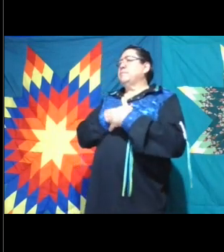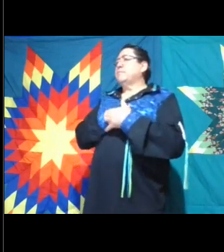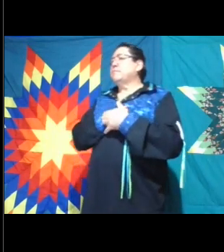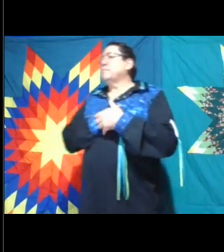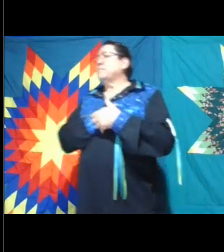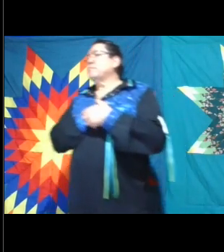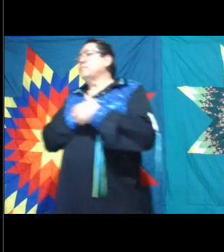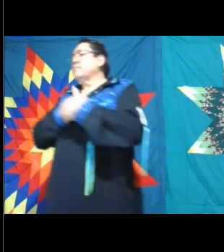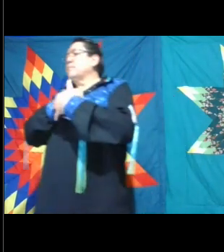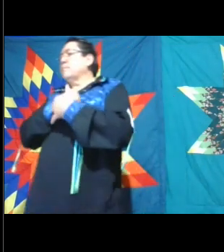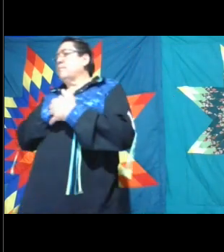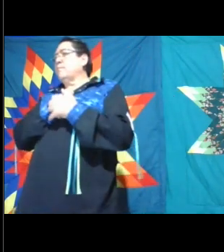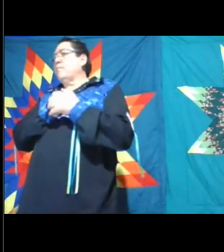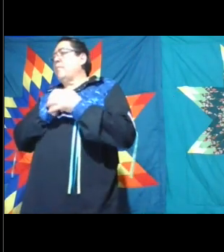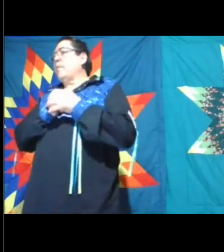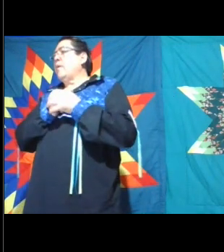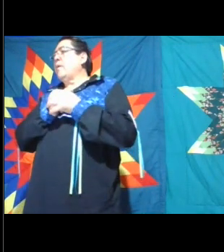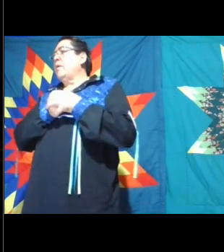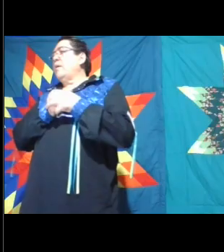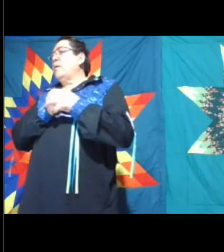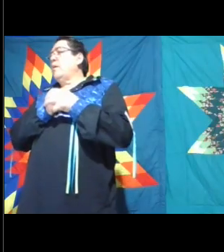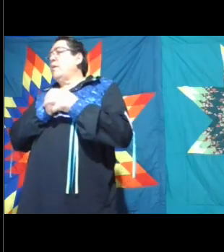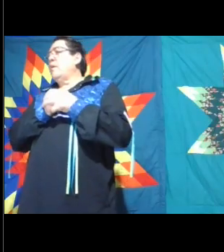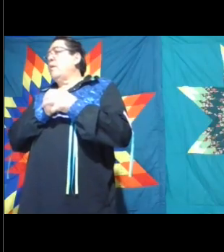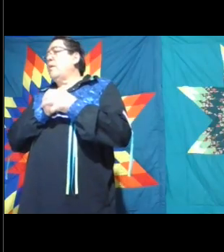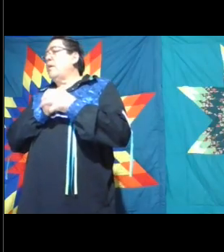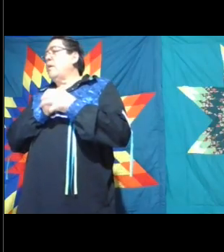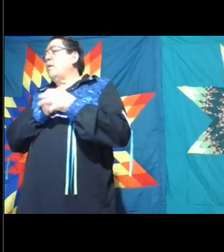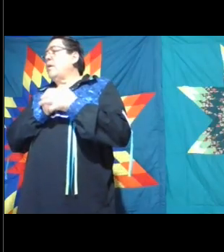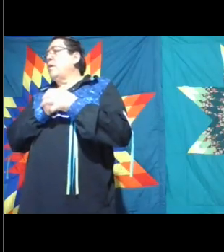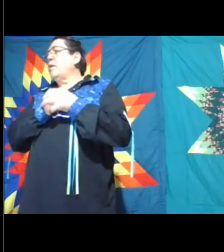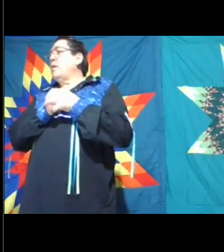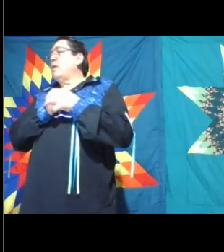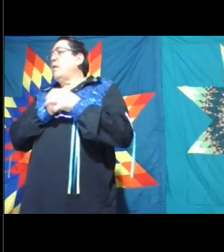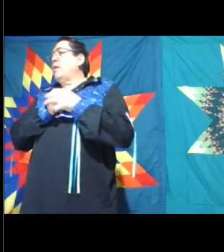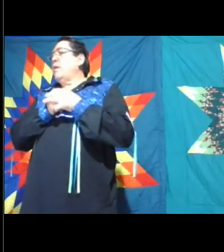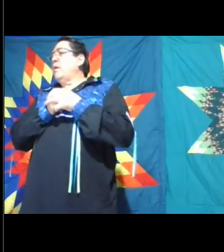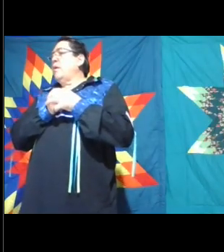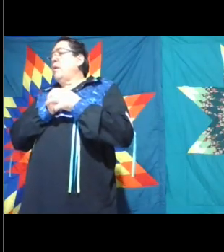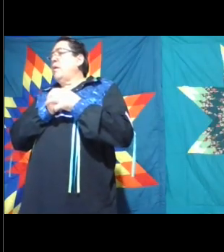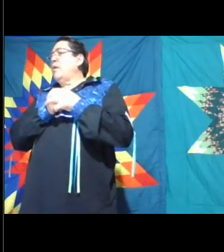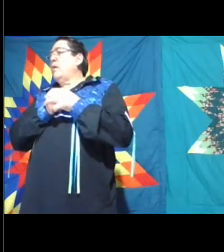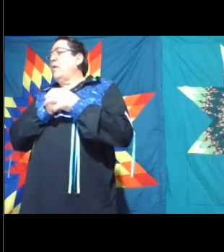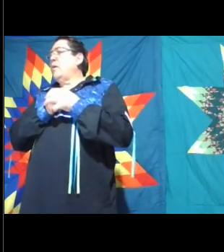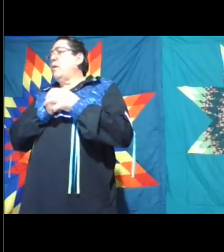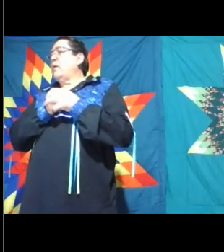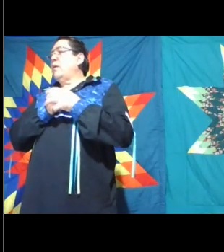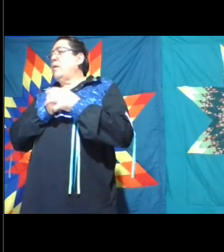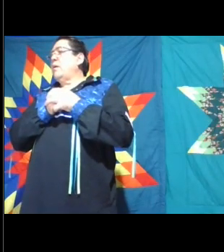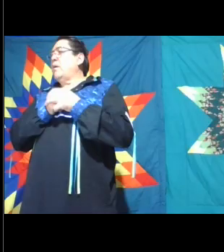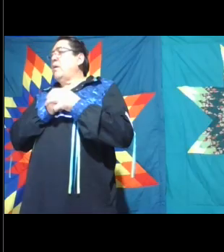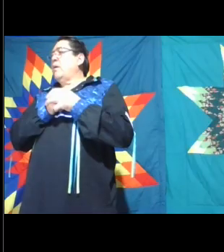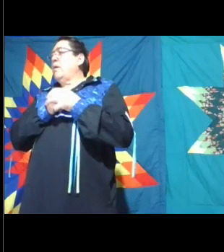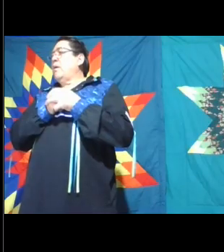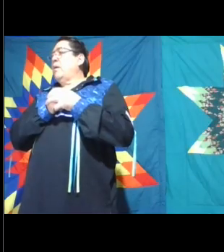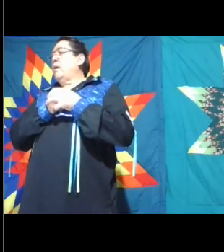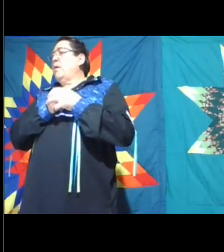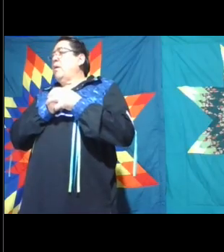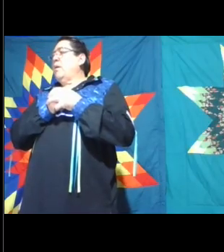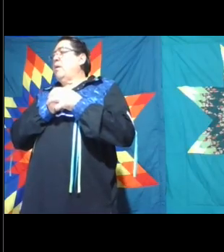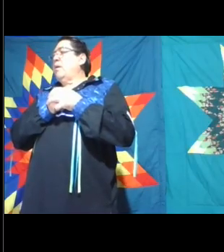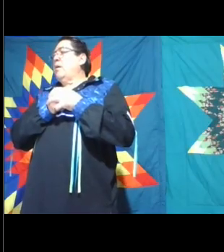Thank you, Brad. Our next question here says, thanks for the great presentation. We would really appreciate hearing more about retention of